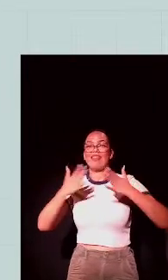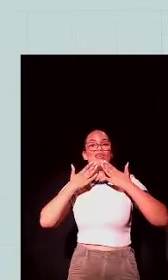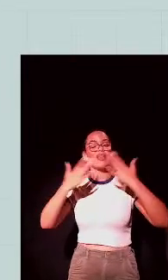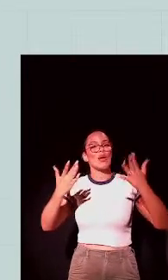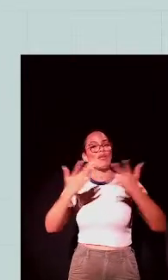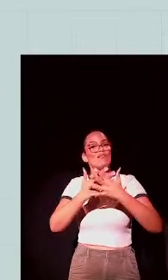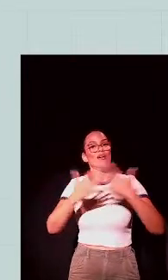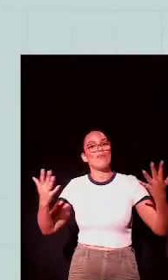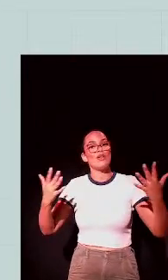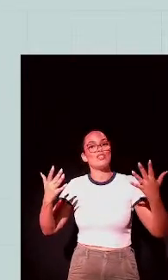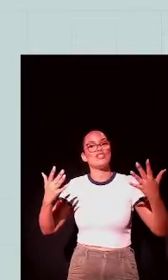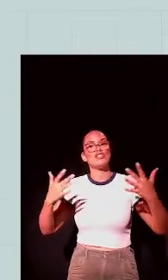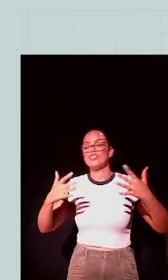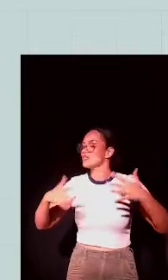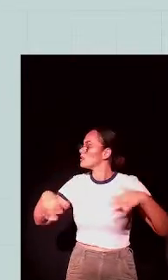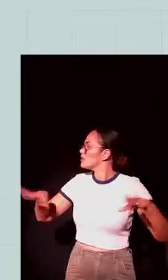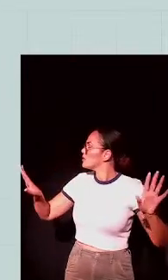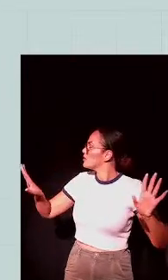much.